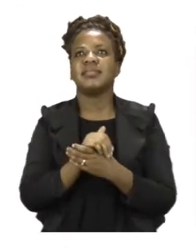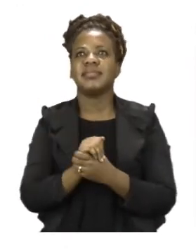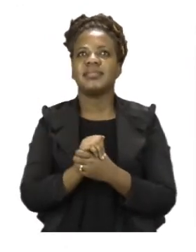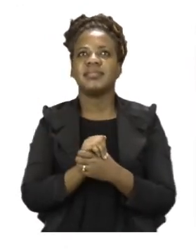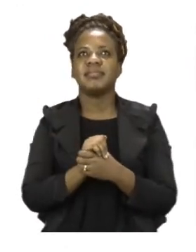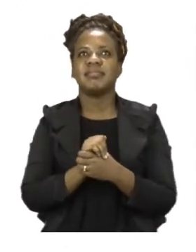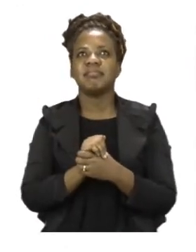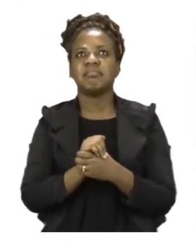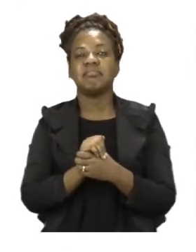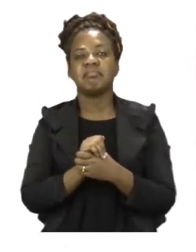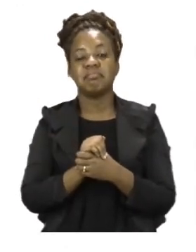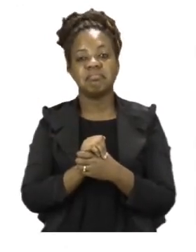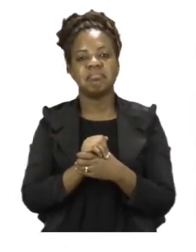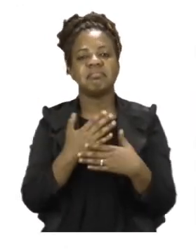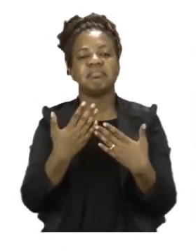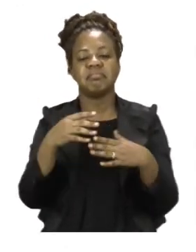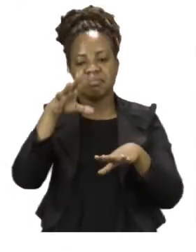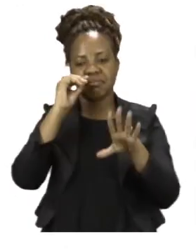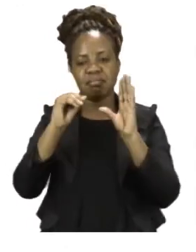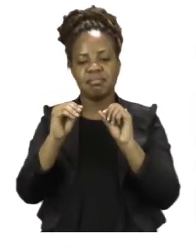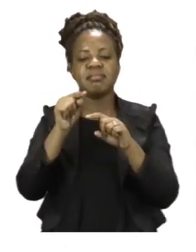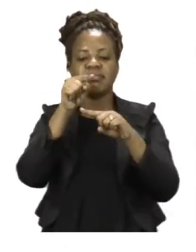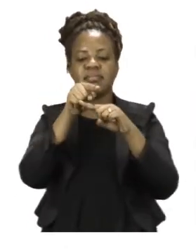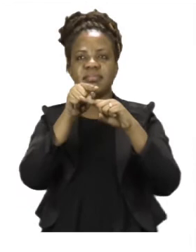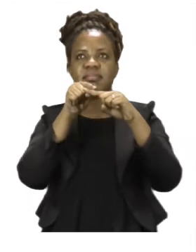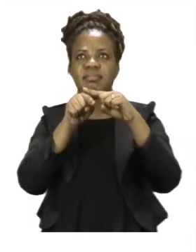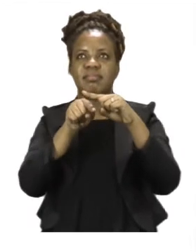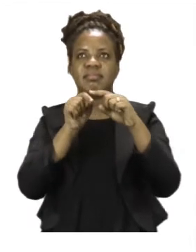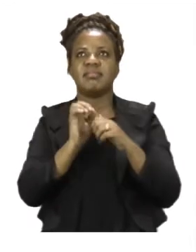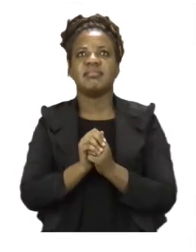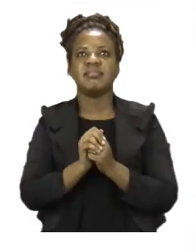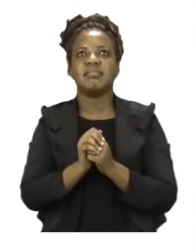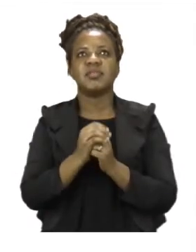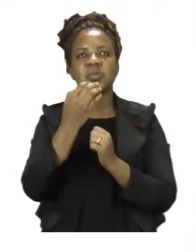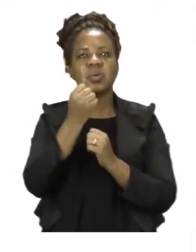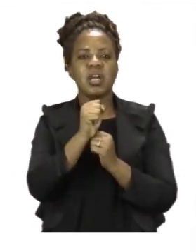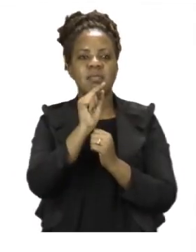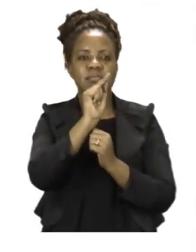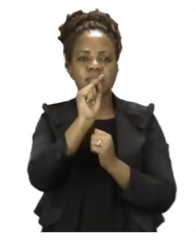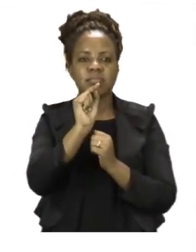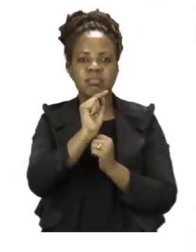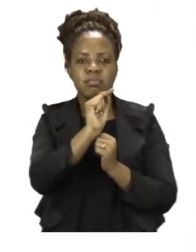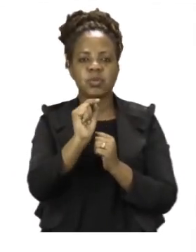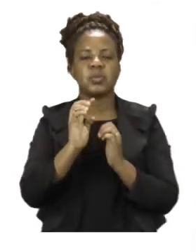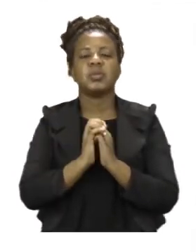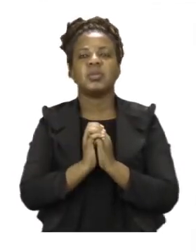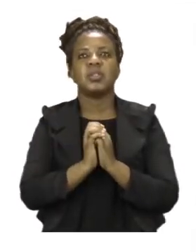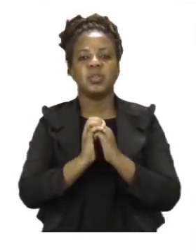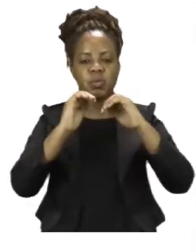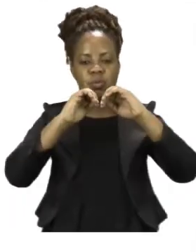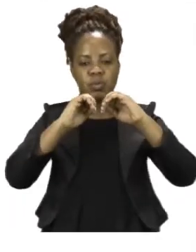are going to be doing division. Now, we have some dots that need to be divided